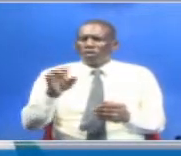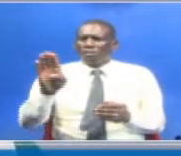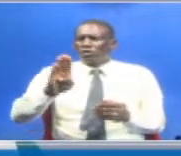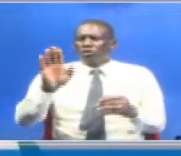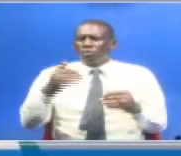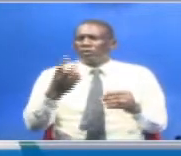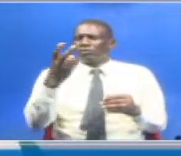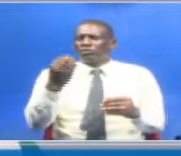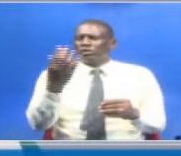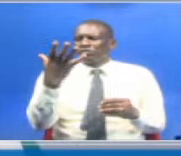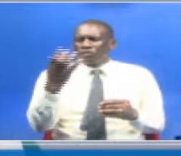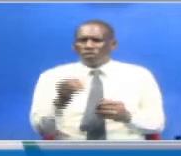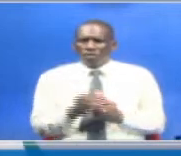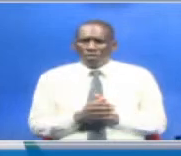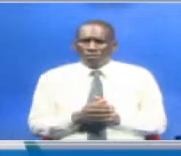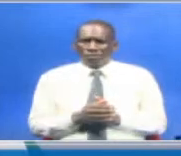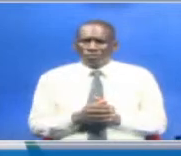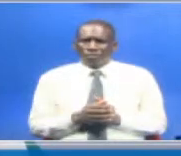2050.